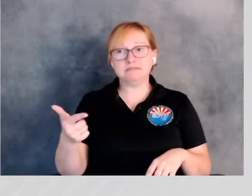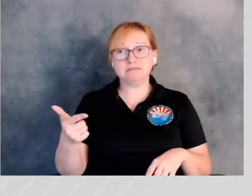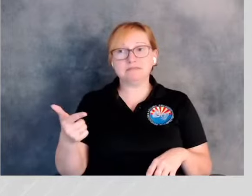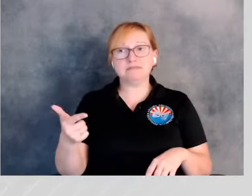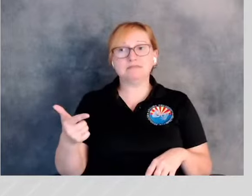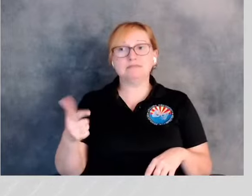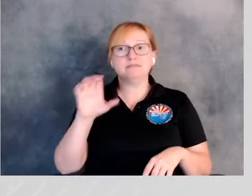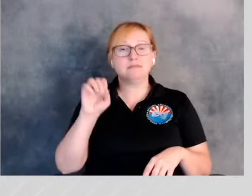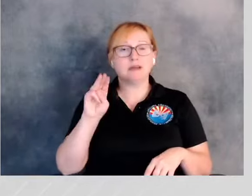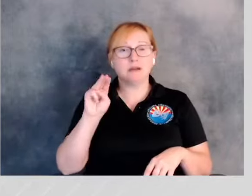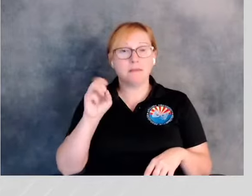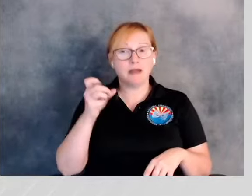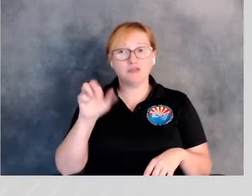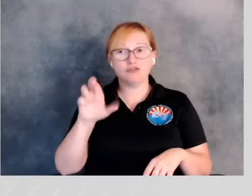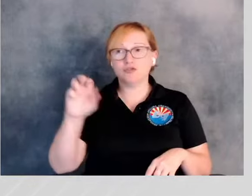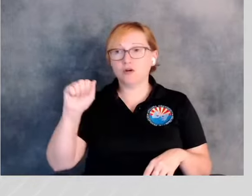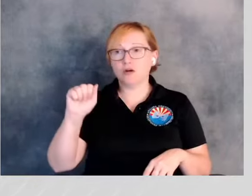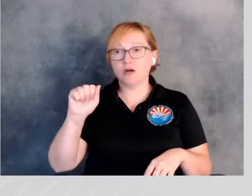Sheriff's Department.